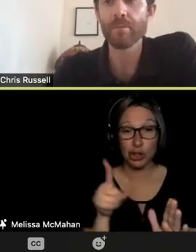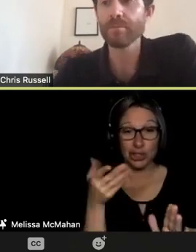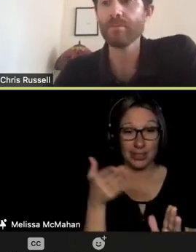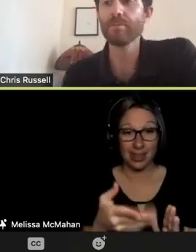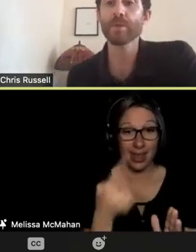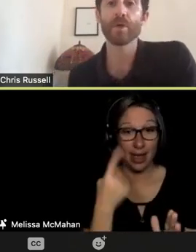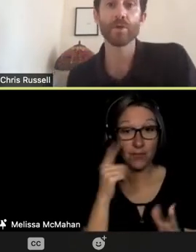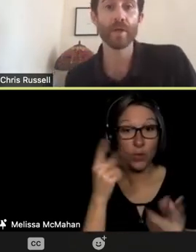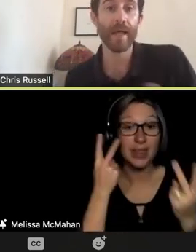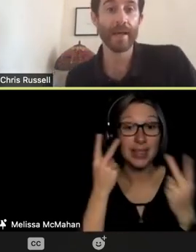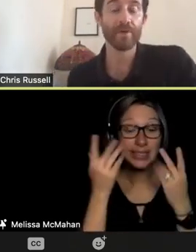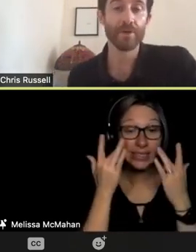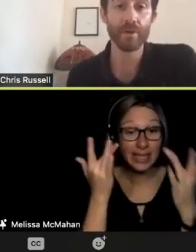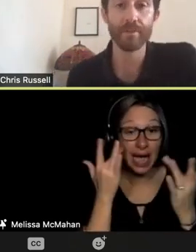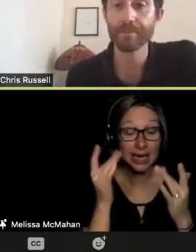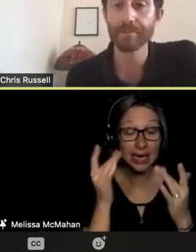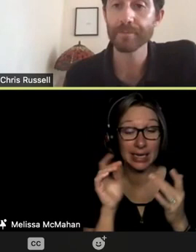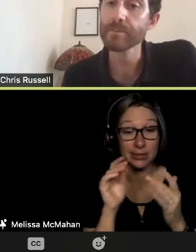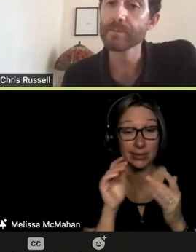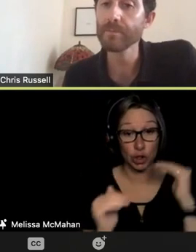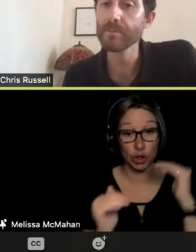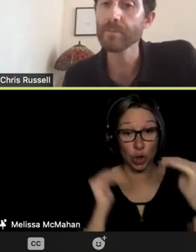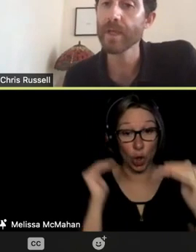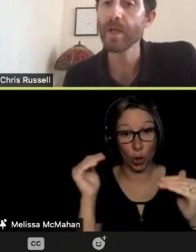are looking at it visually.